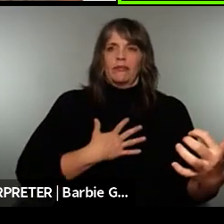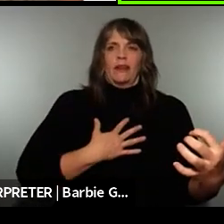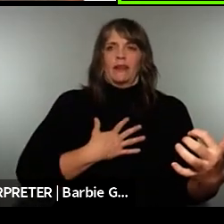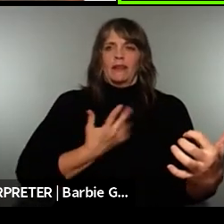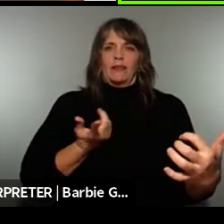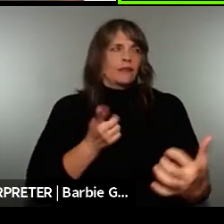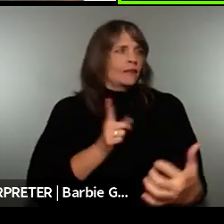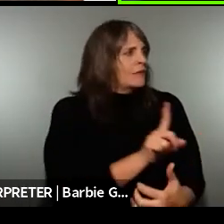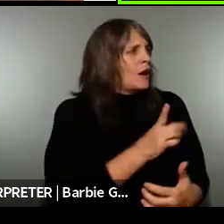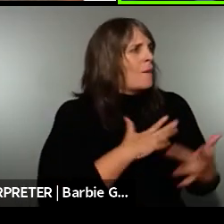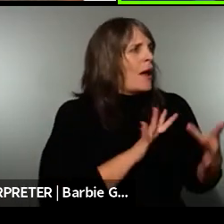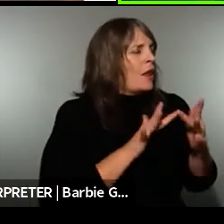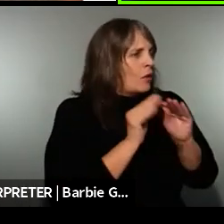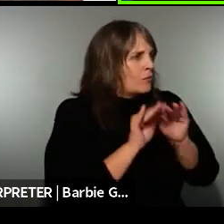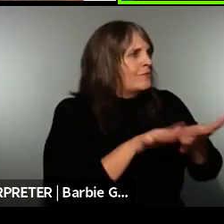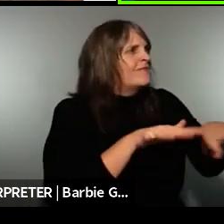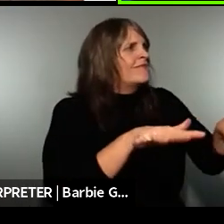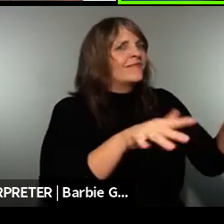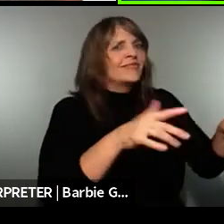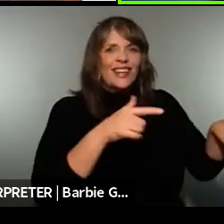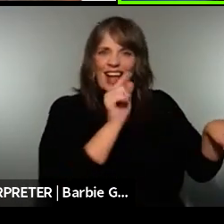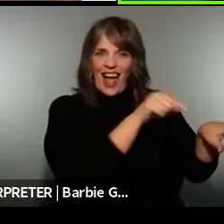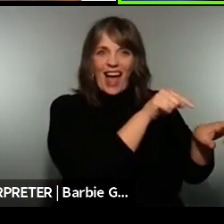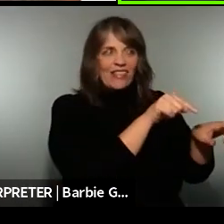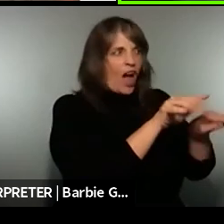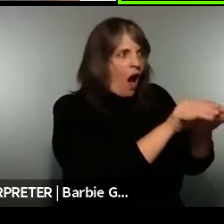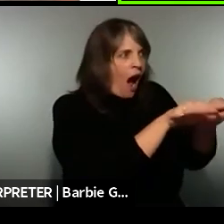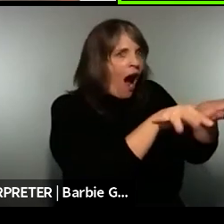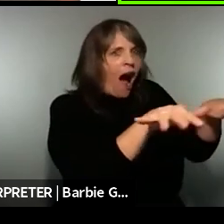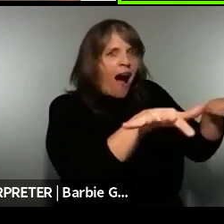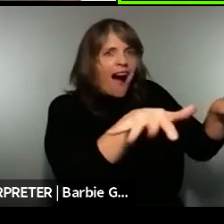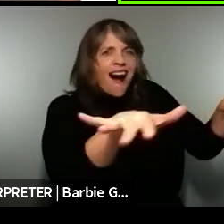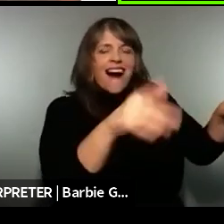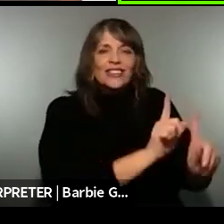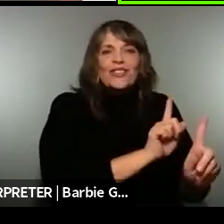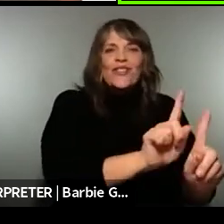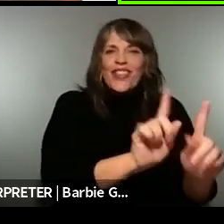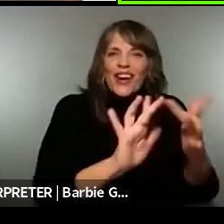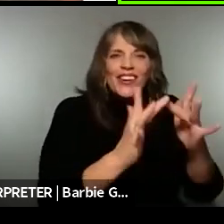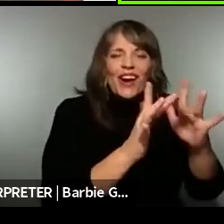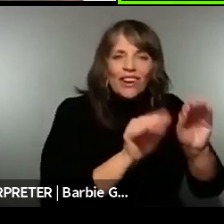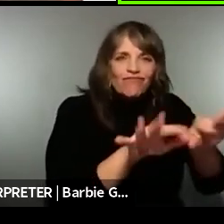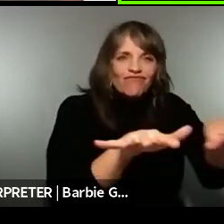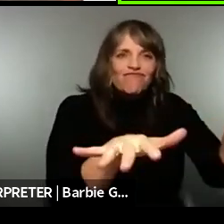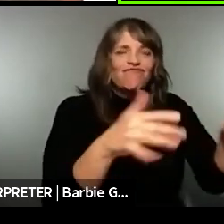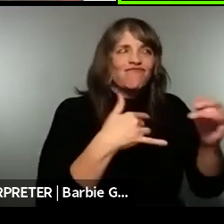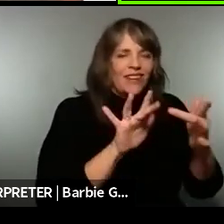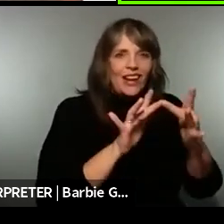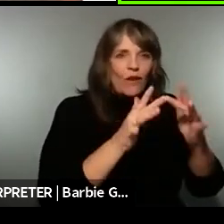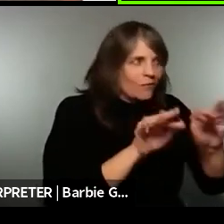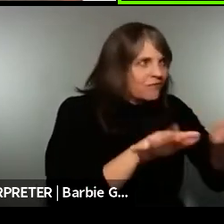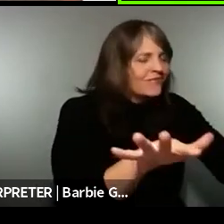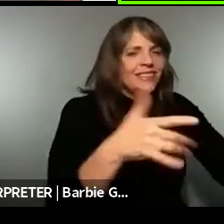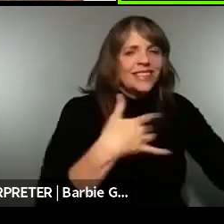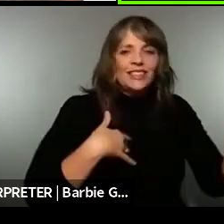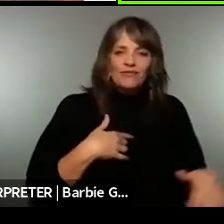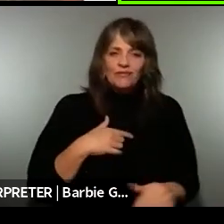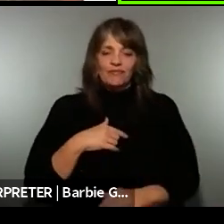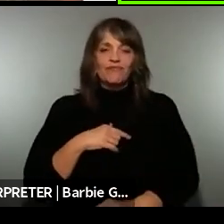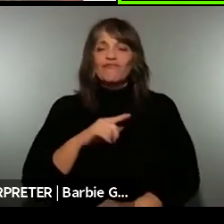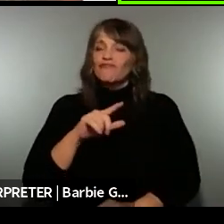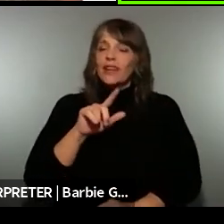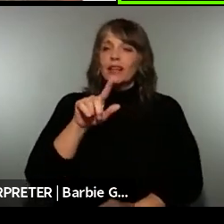and share all of that information, who will then go to their networks and share all that information. And so, I mean, is this a just transition, like small